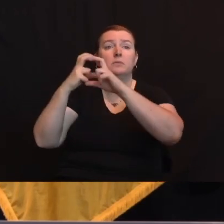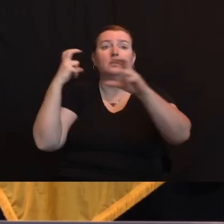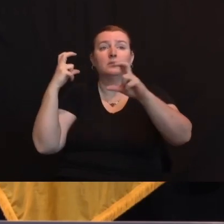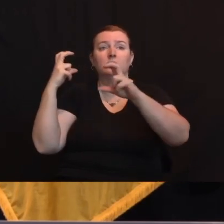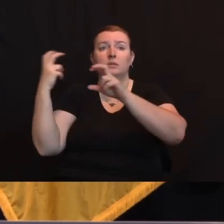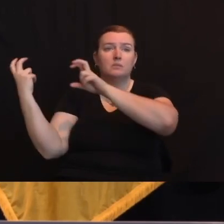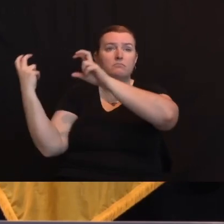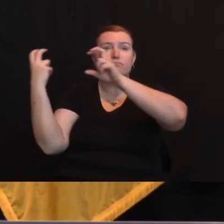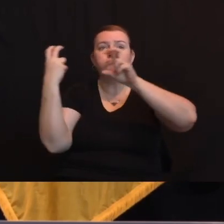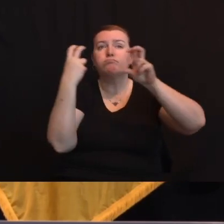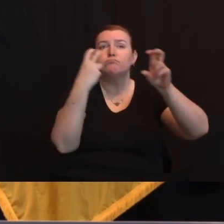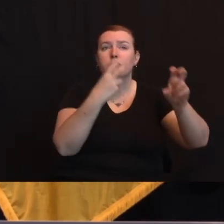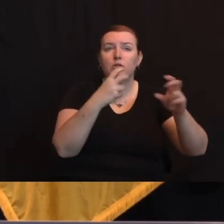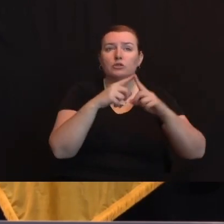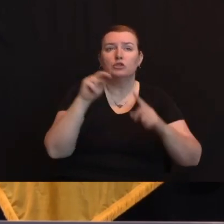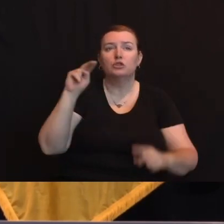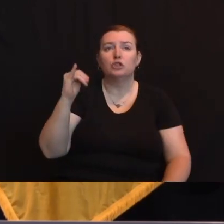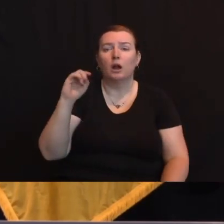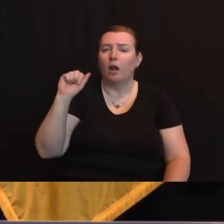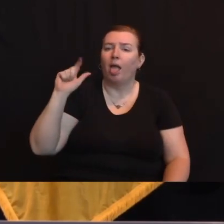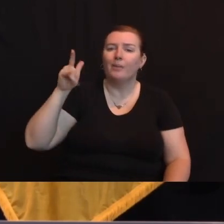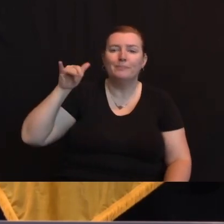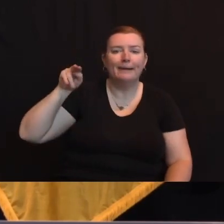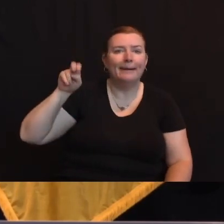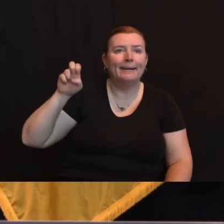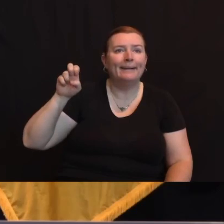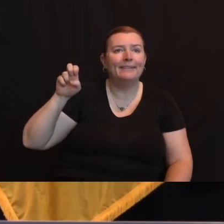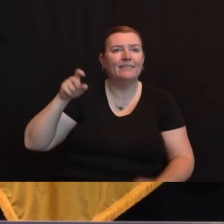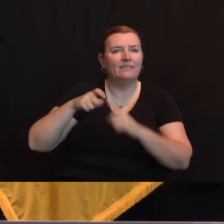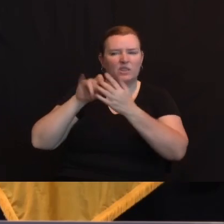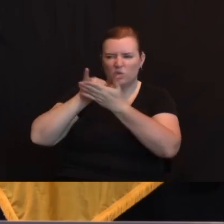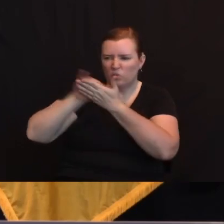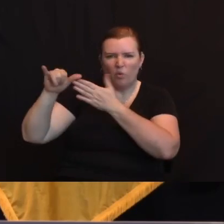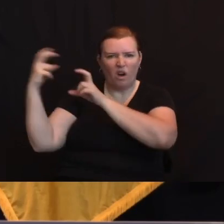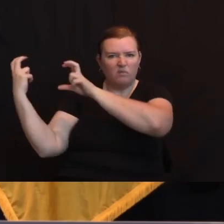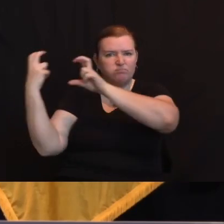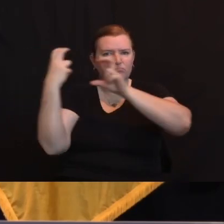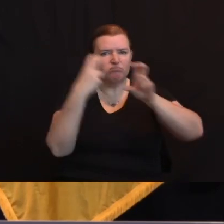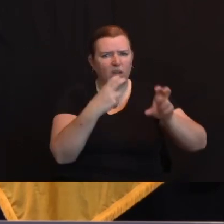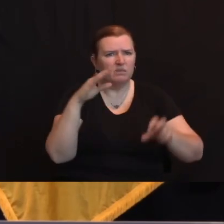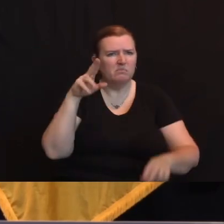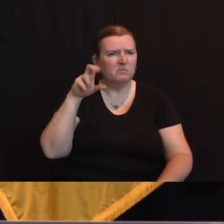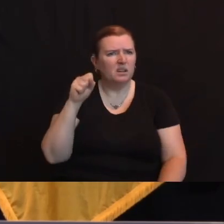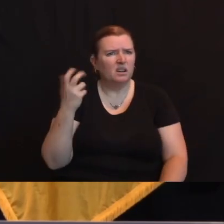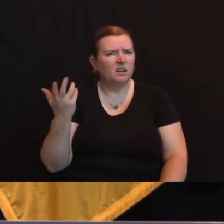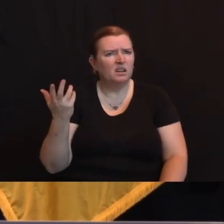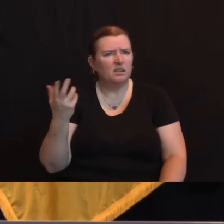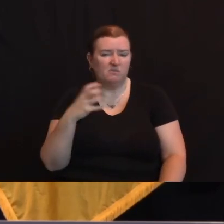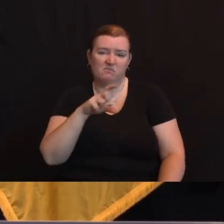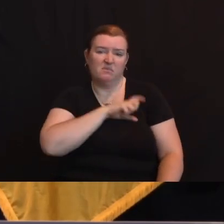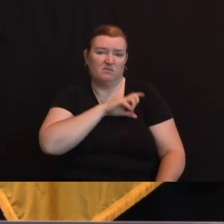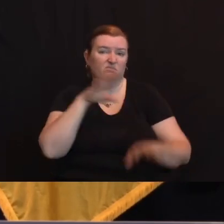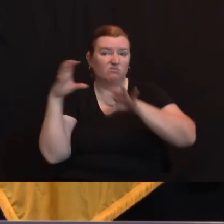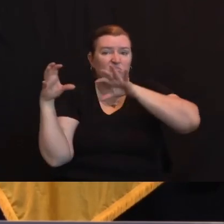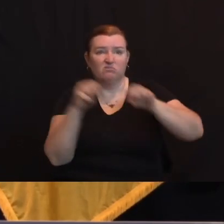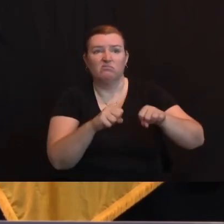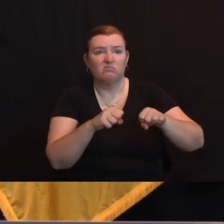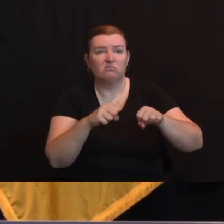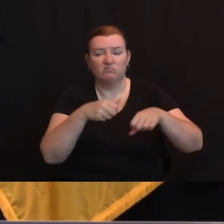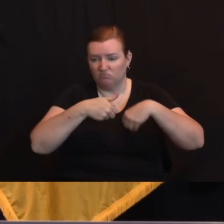this house for that party, which was then broken up by police. And finally, Dr. Tan talked about maybe this being the end of the first